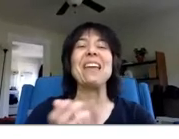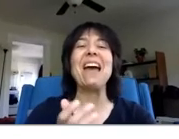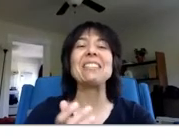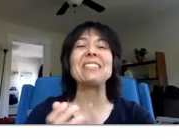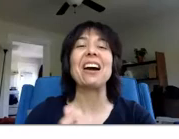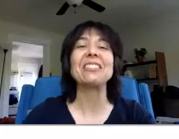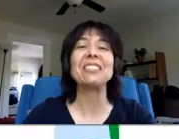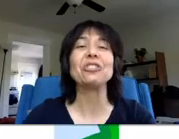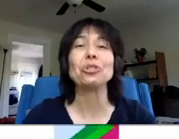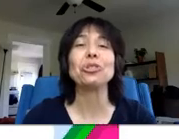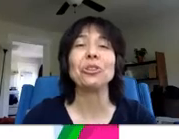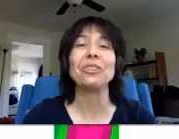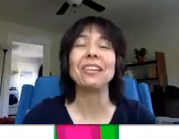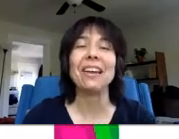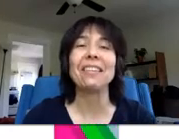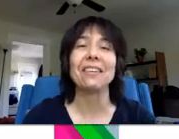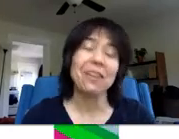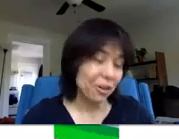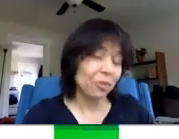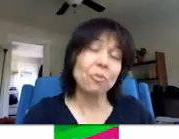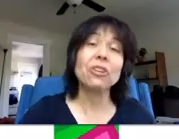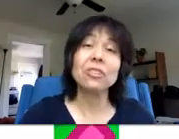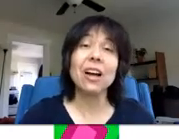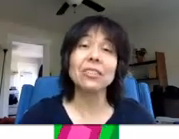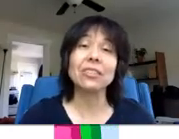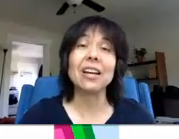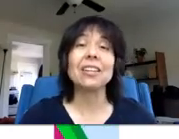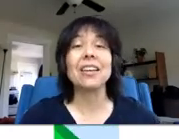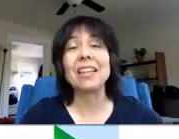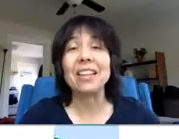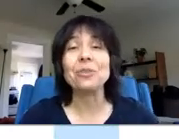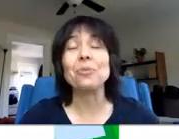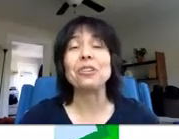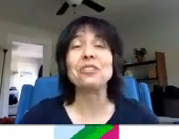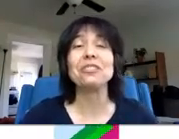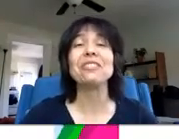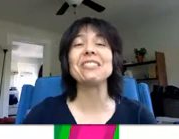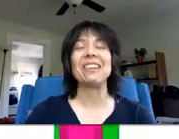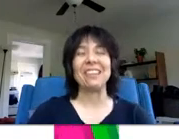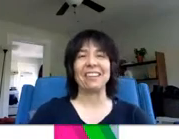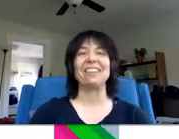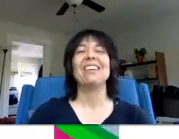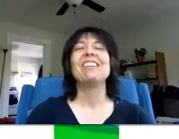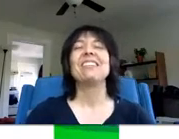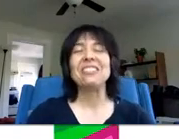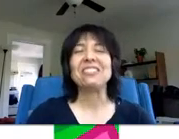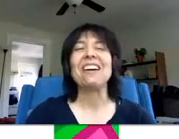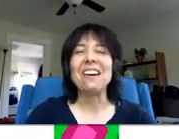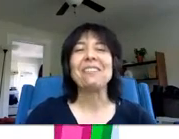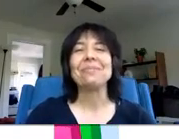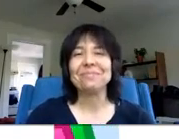Shoes! Yes, socks and shoes go together. You put your socks on, and then you put your shoes on.